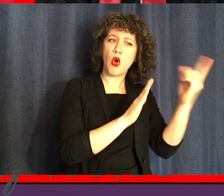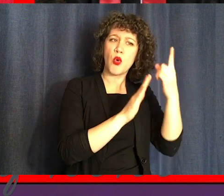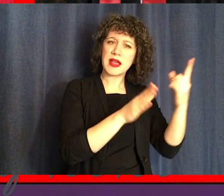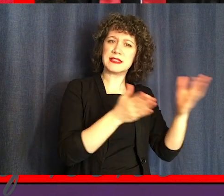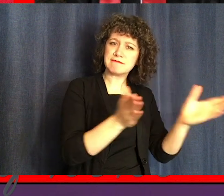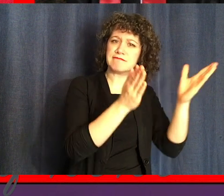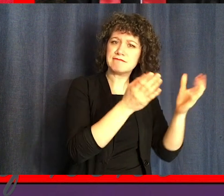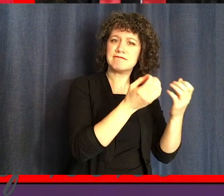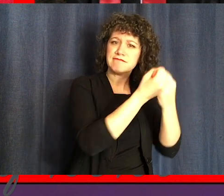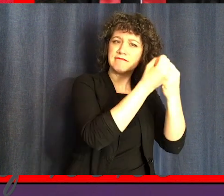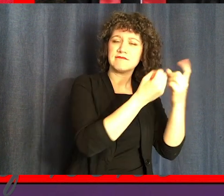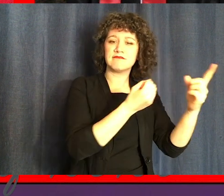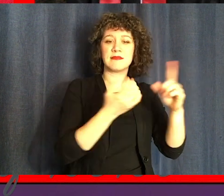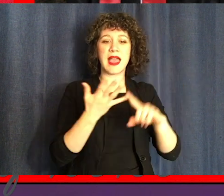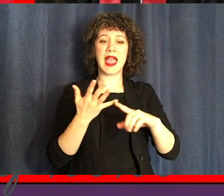success.